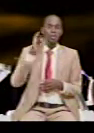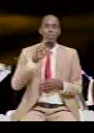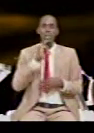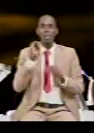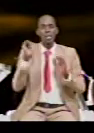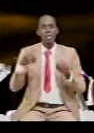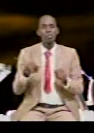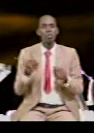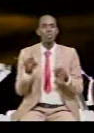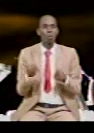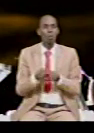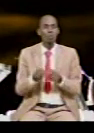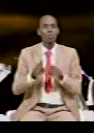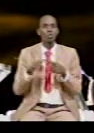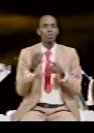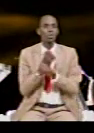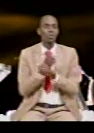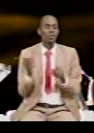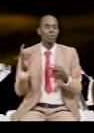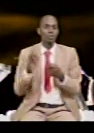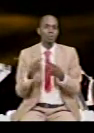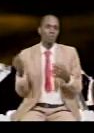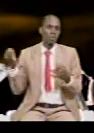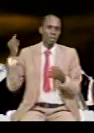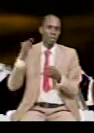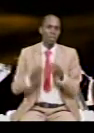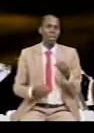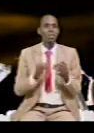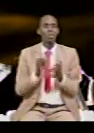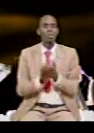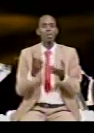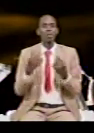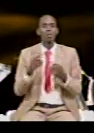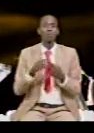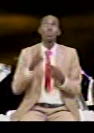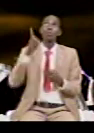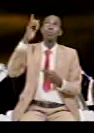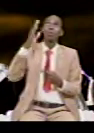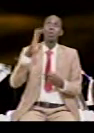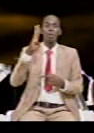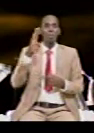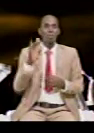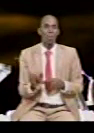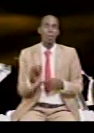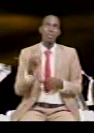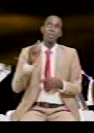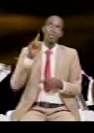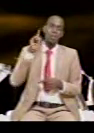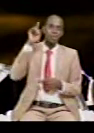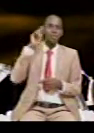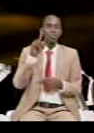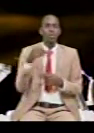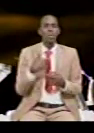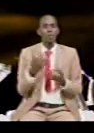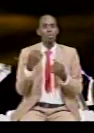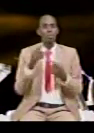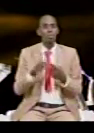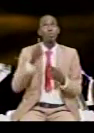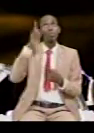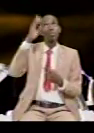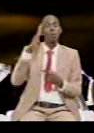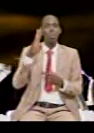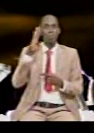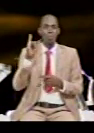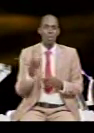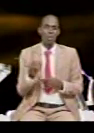the utmost there that come unto God by him. You are born again, you have come to God by him.